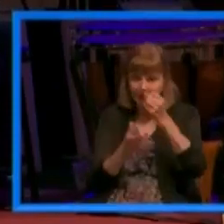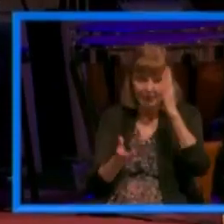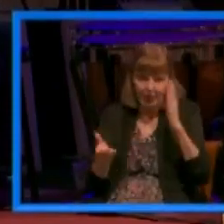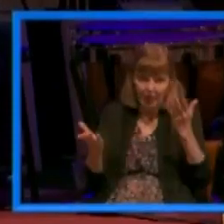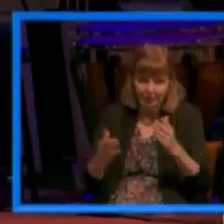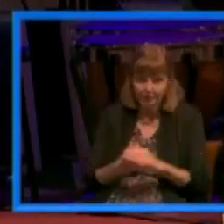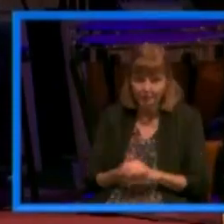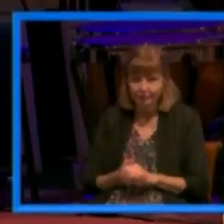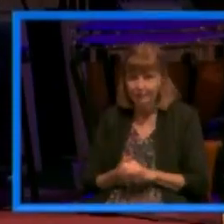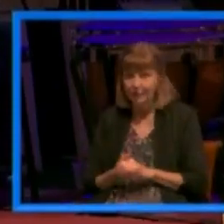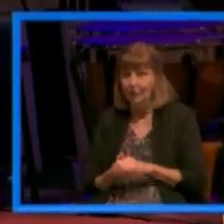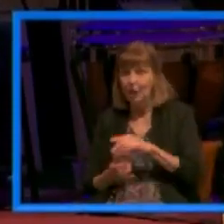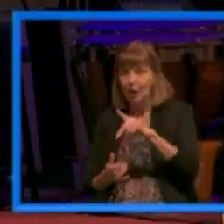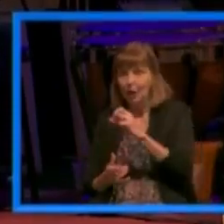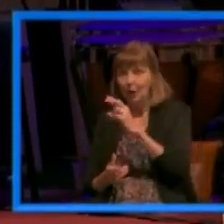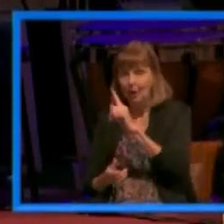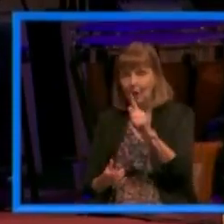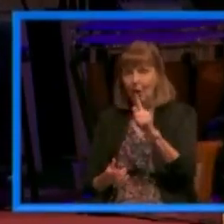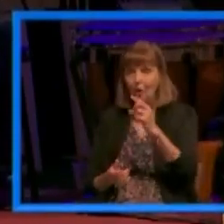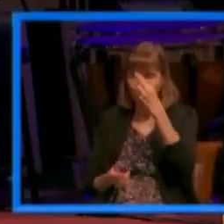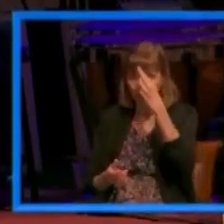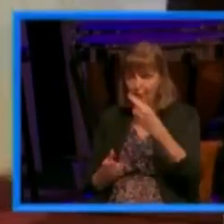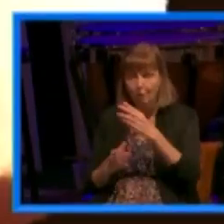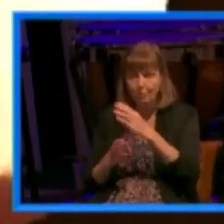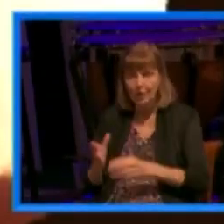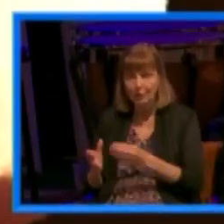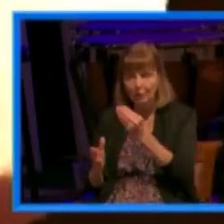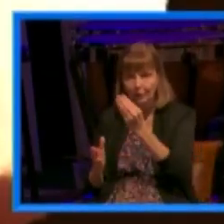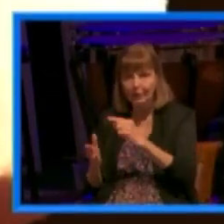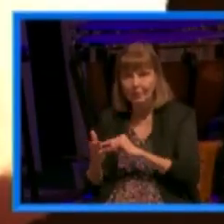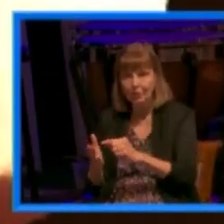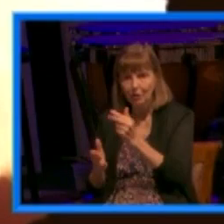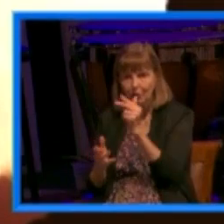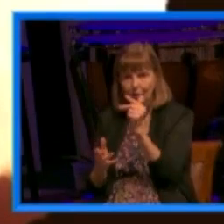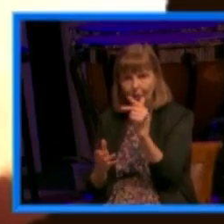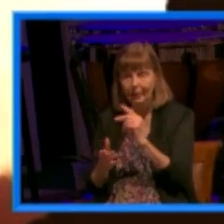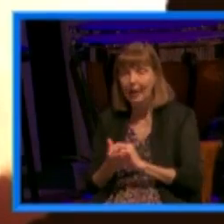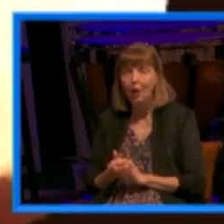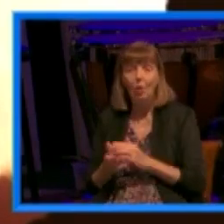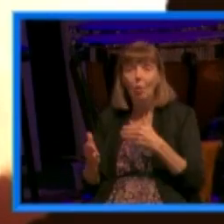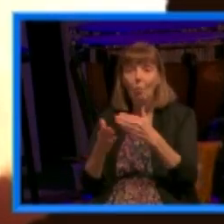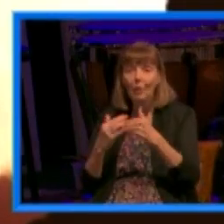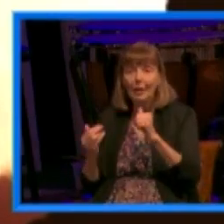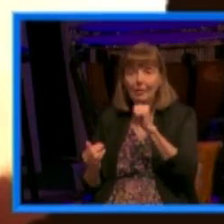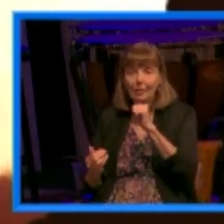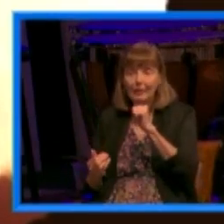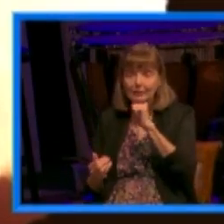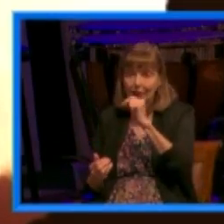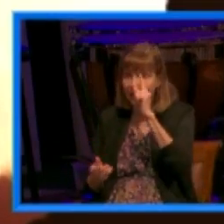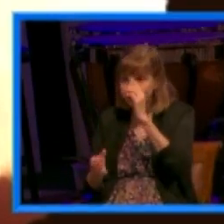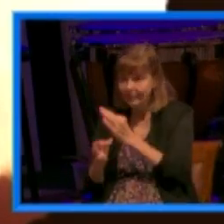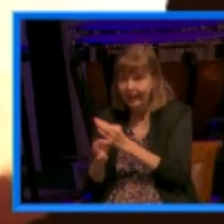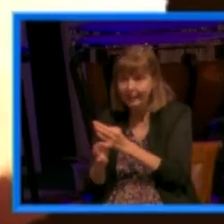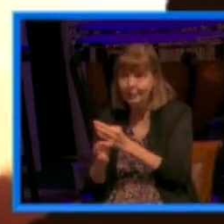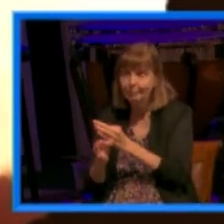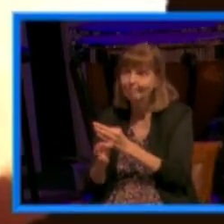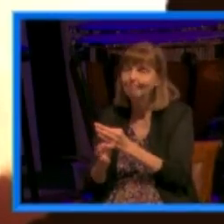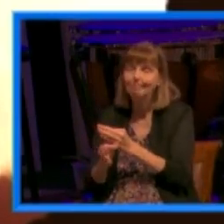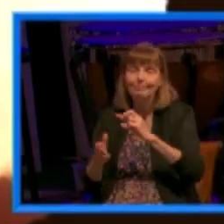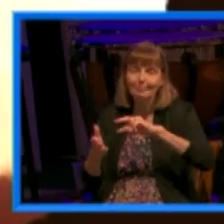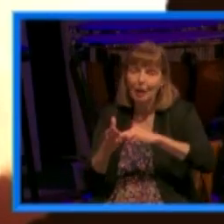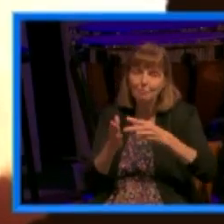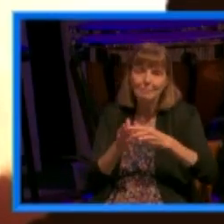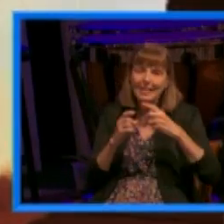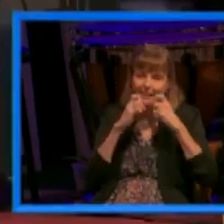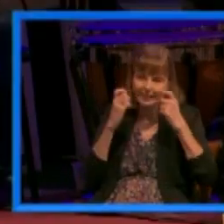make this argument in Romans chapter 14, verse 23. Whatever is not from faith is sin, which literally means